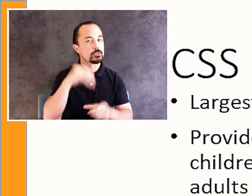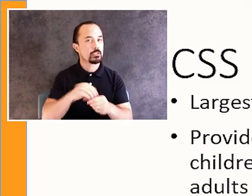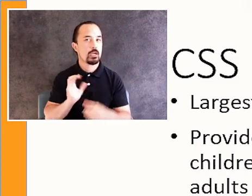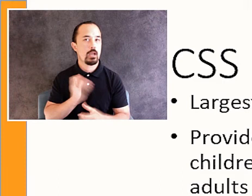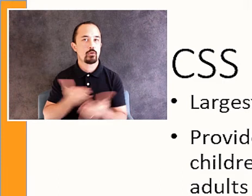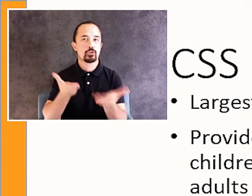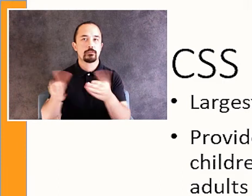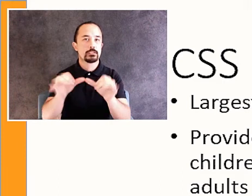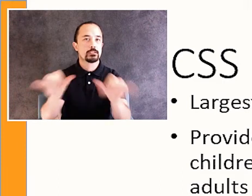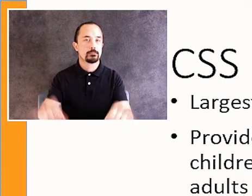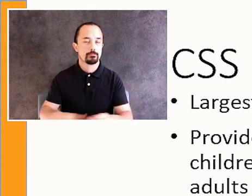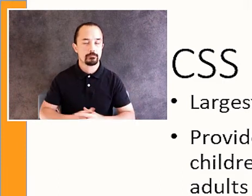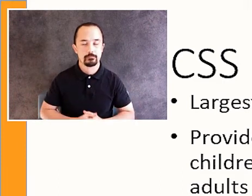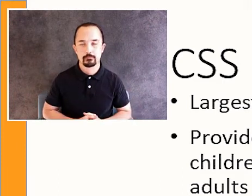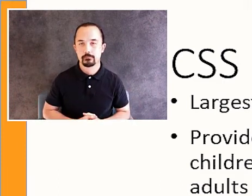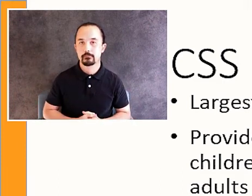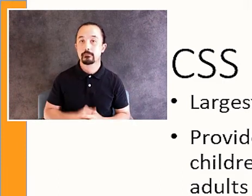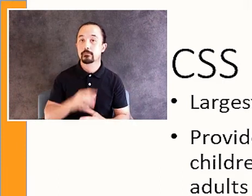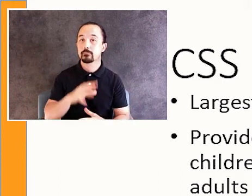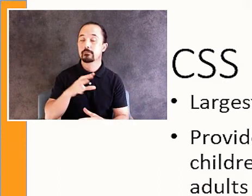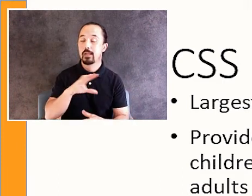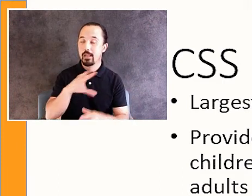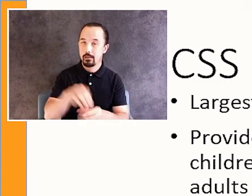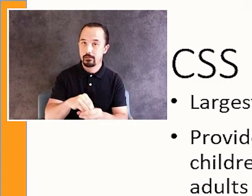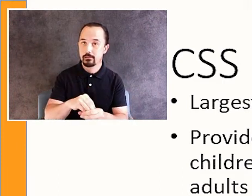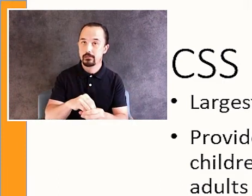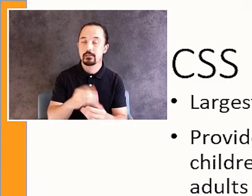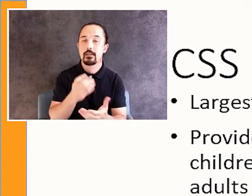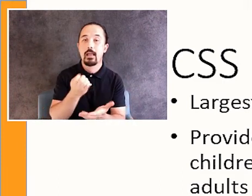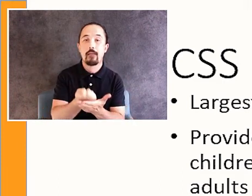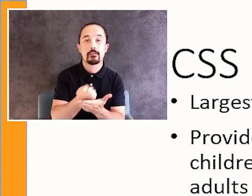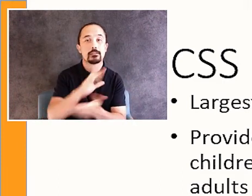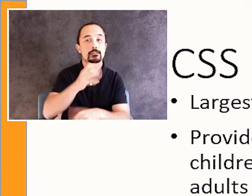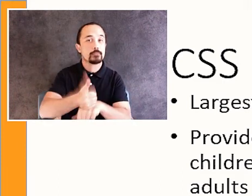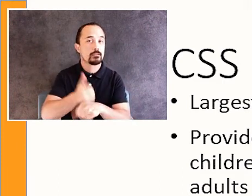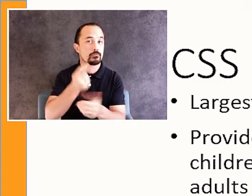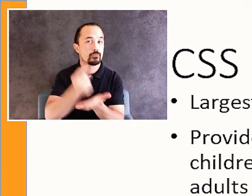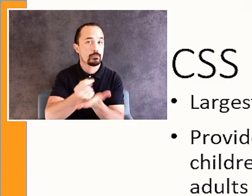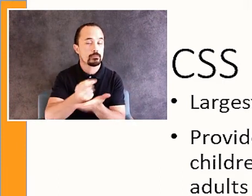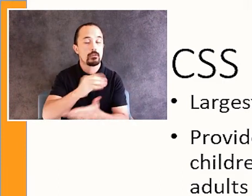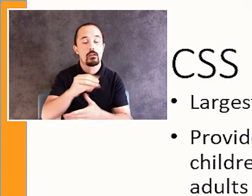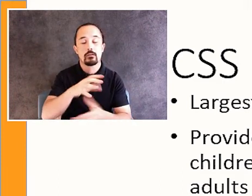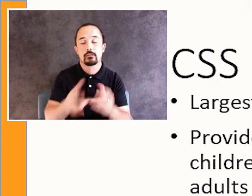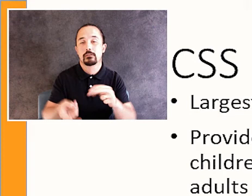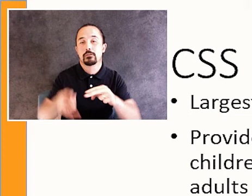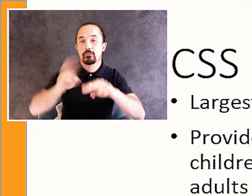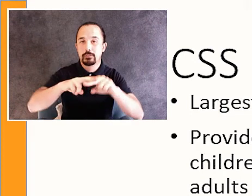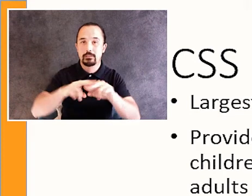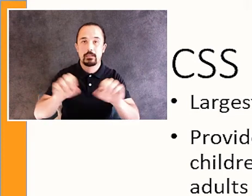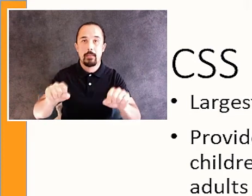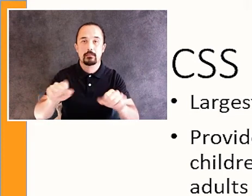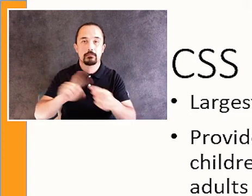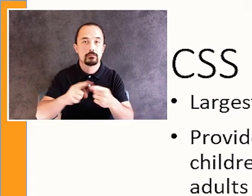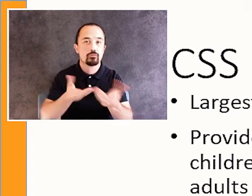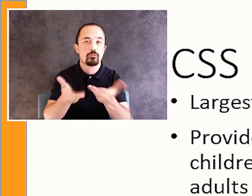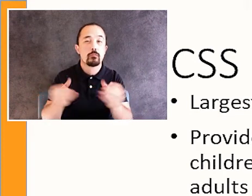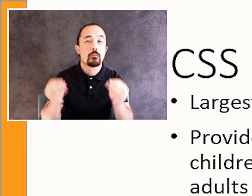system. It includes adding special evidence-based treatments and increasing program capacity to serve more